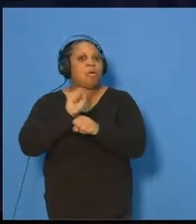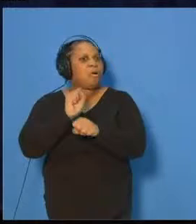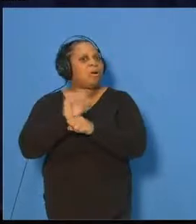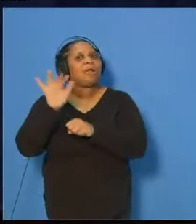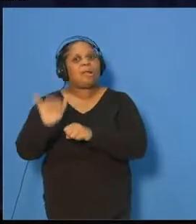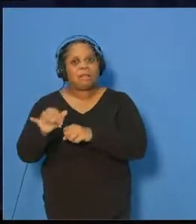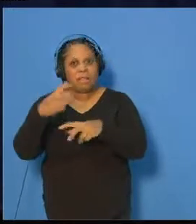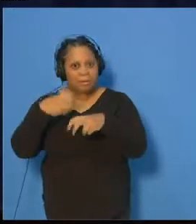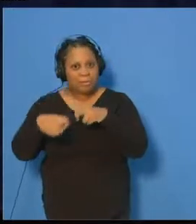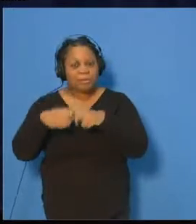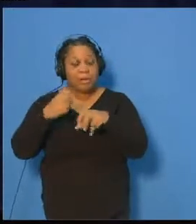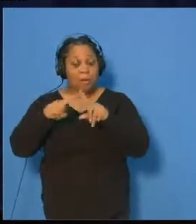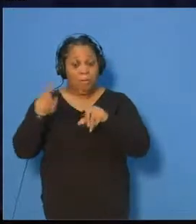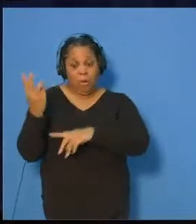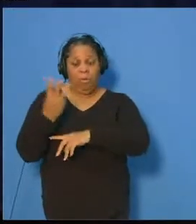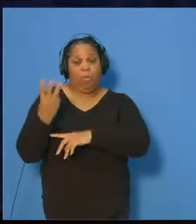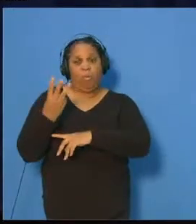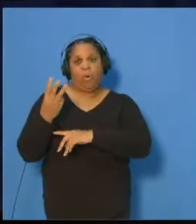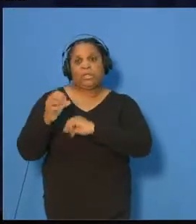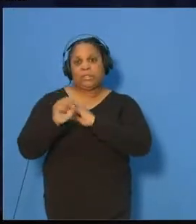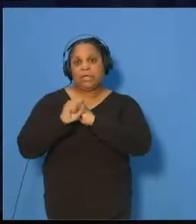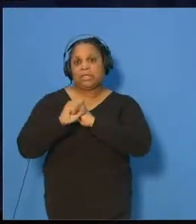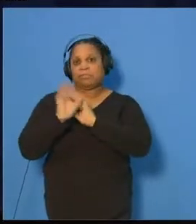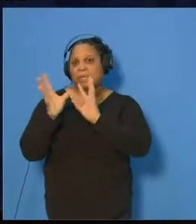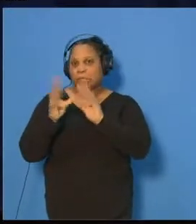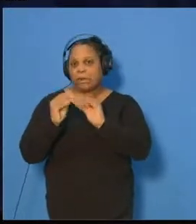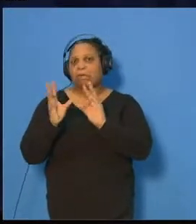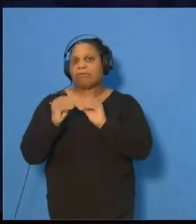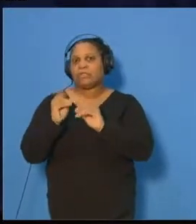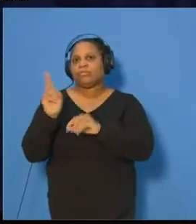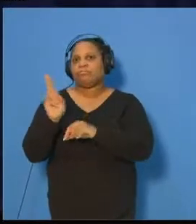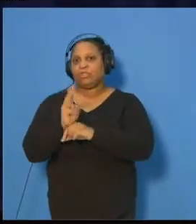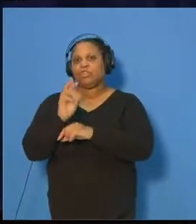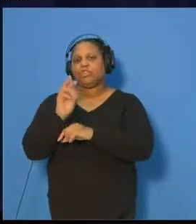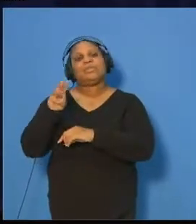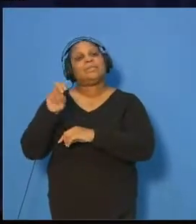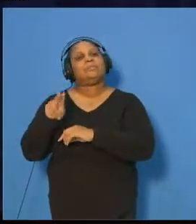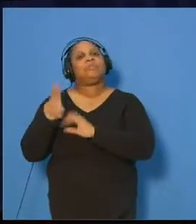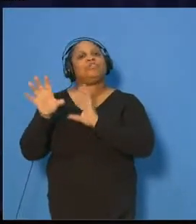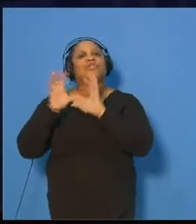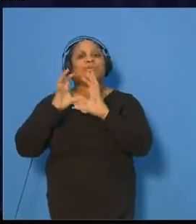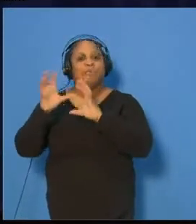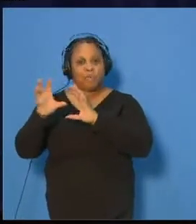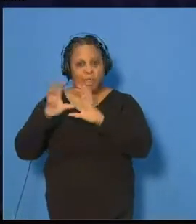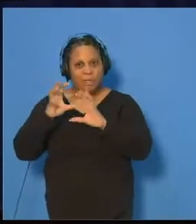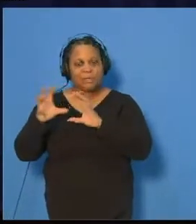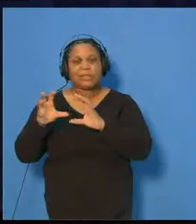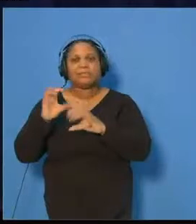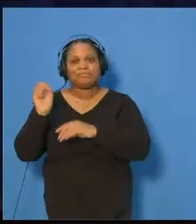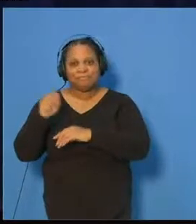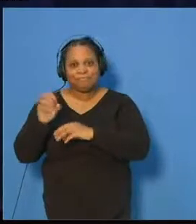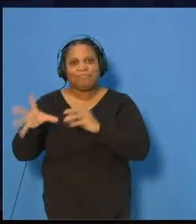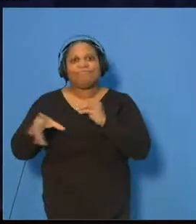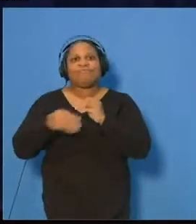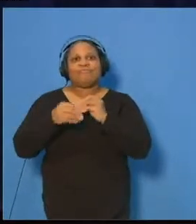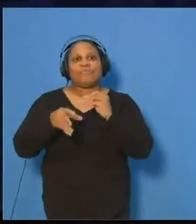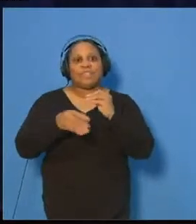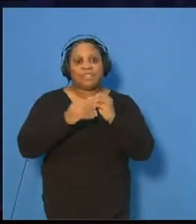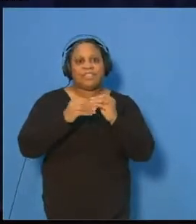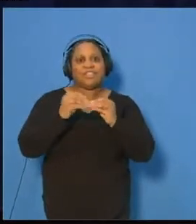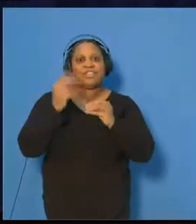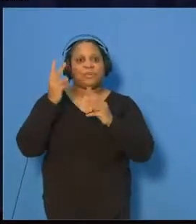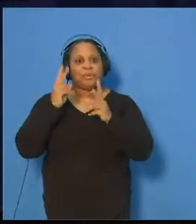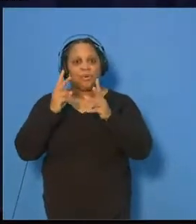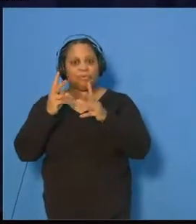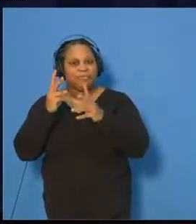issue. But on Wednesday's press conference, we're going to be using the Minister of Communications has said that we're going to have some additional visual aids